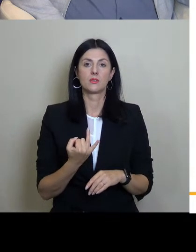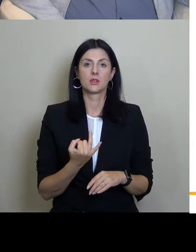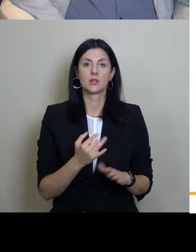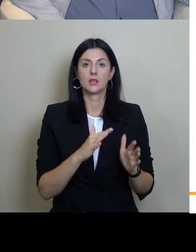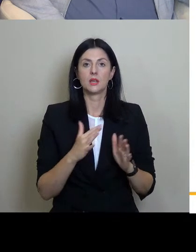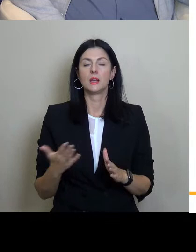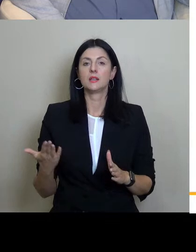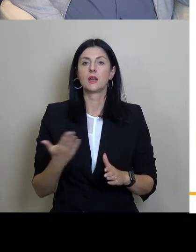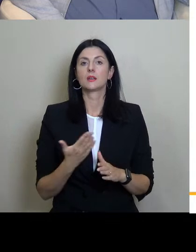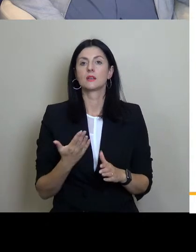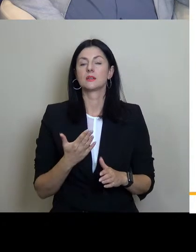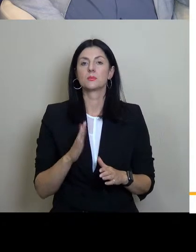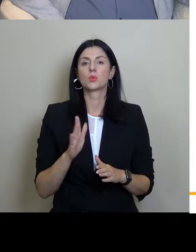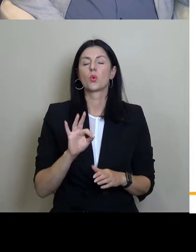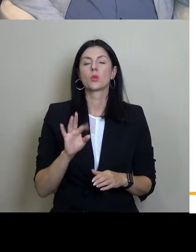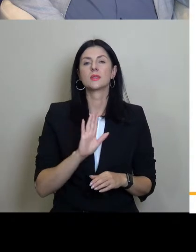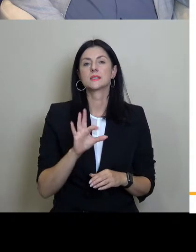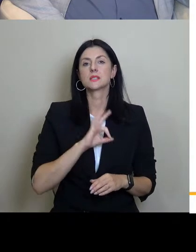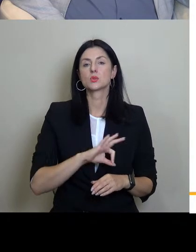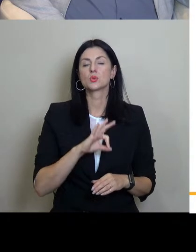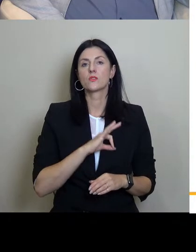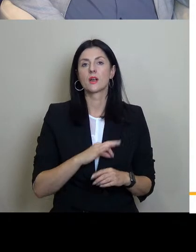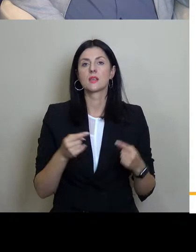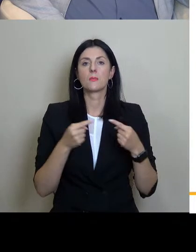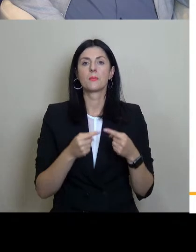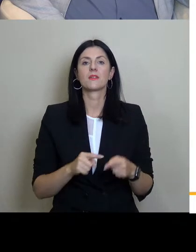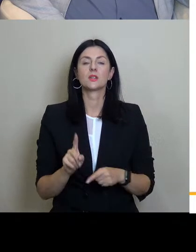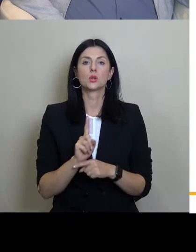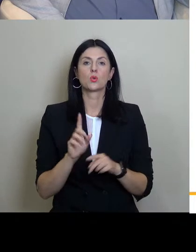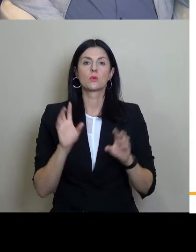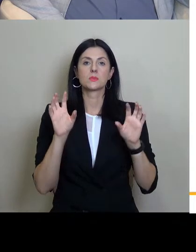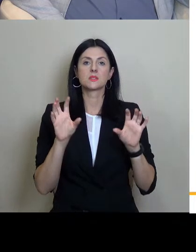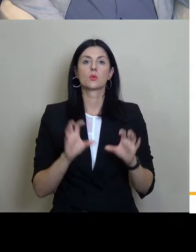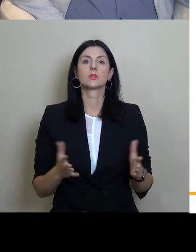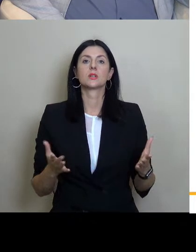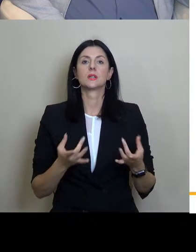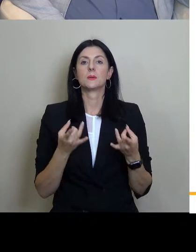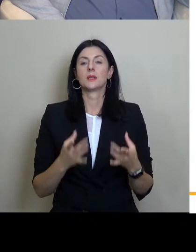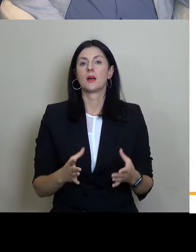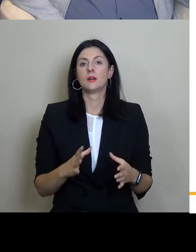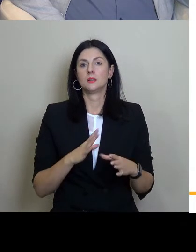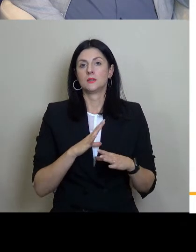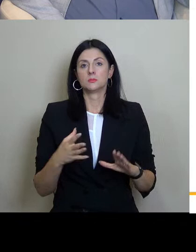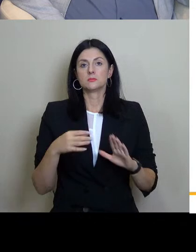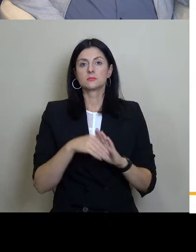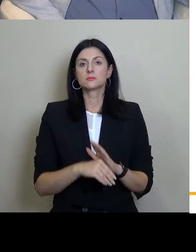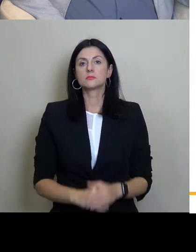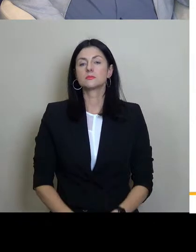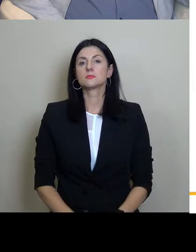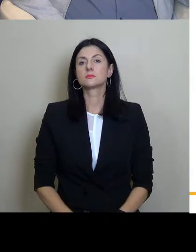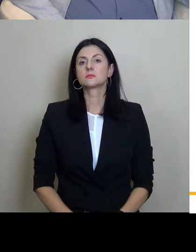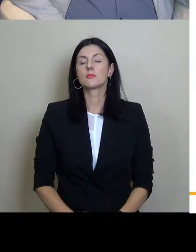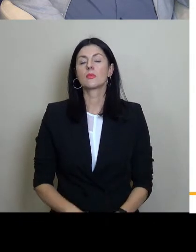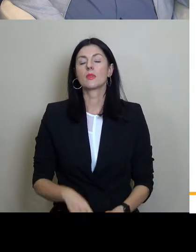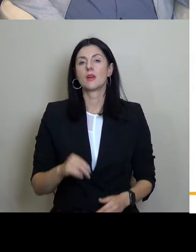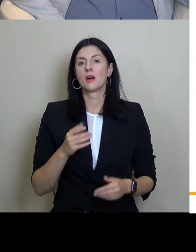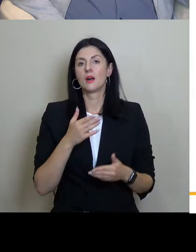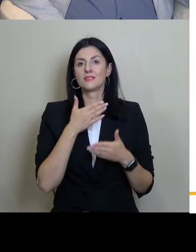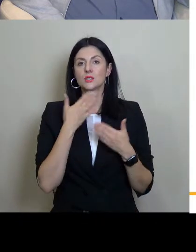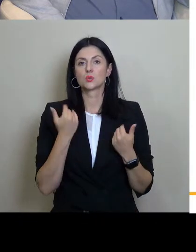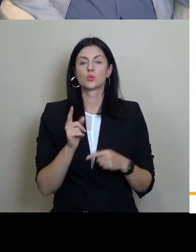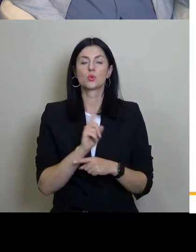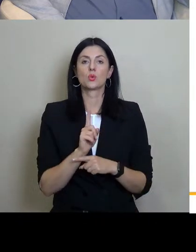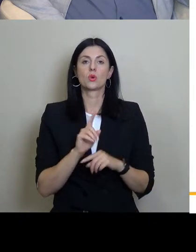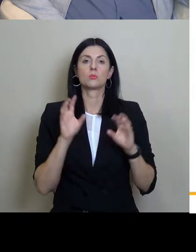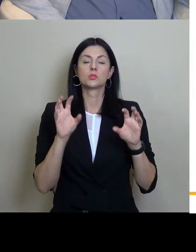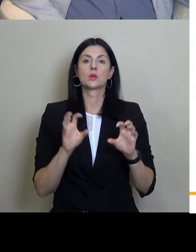other new things where there was a reference to non-application of legal provisions, but